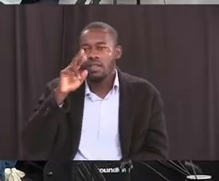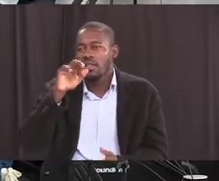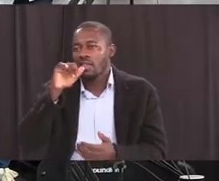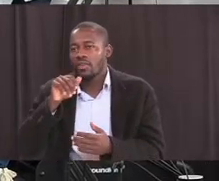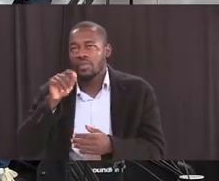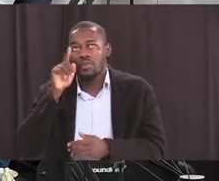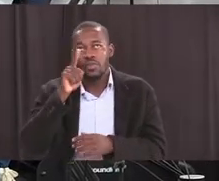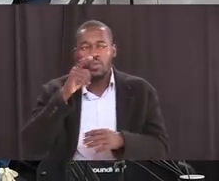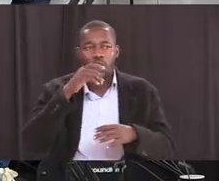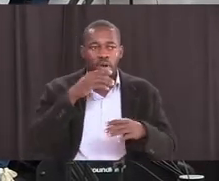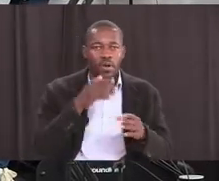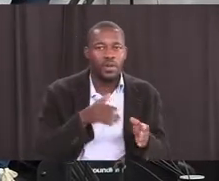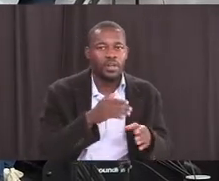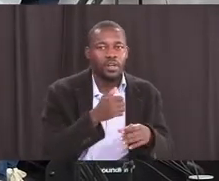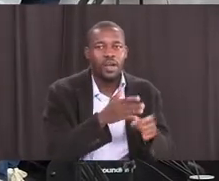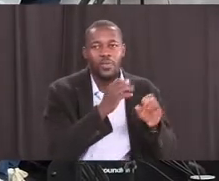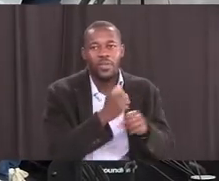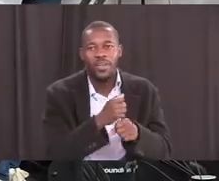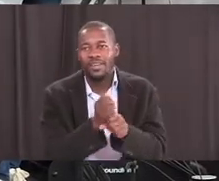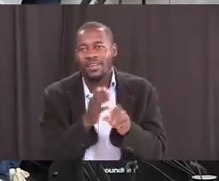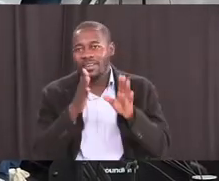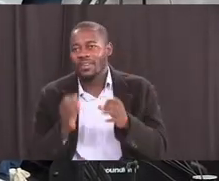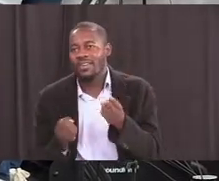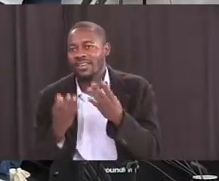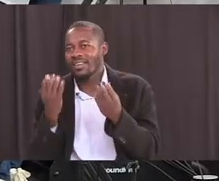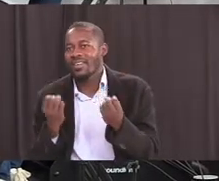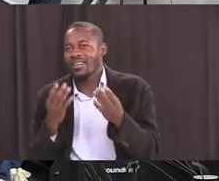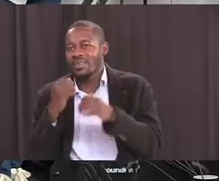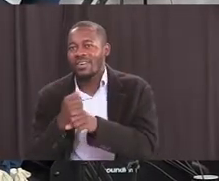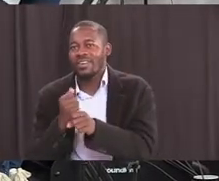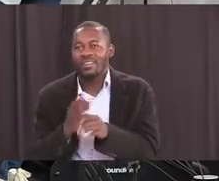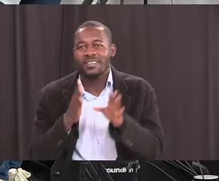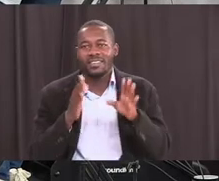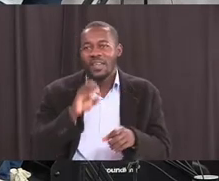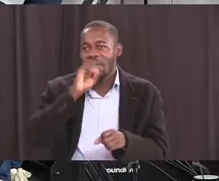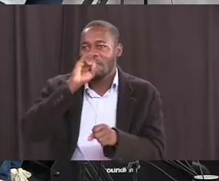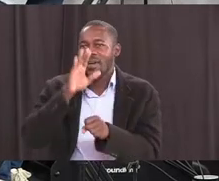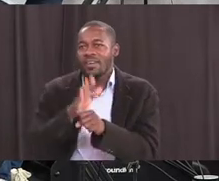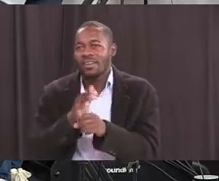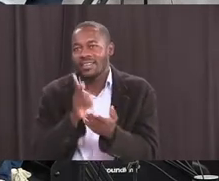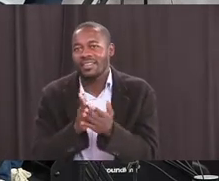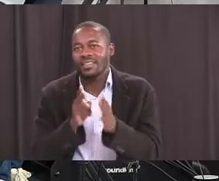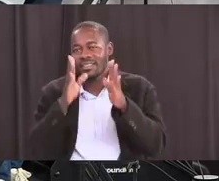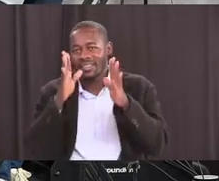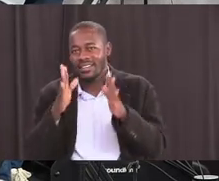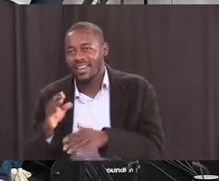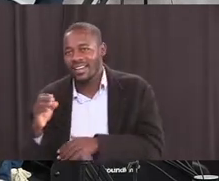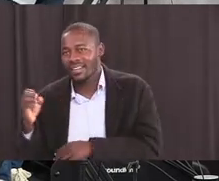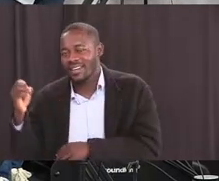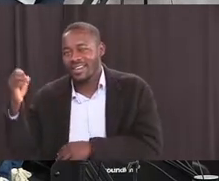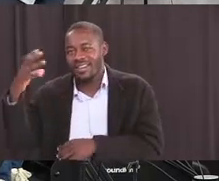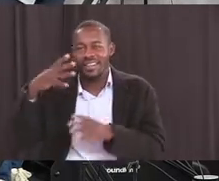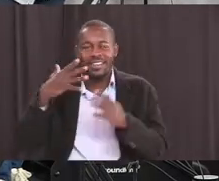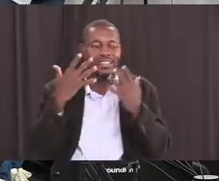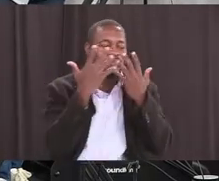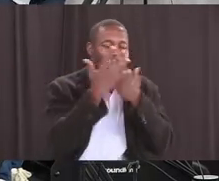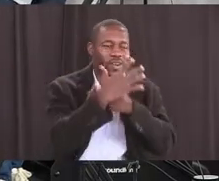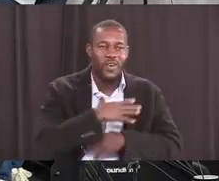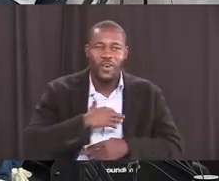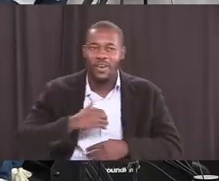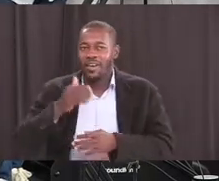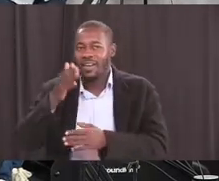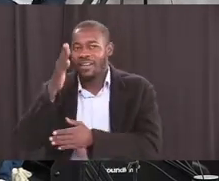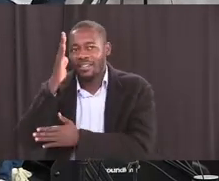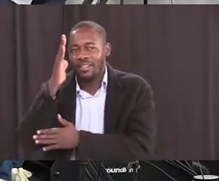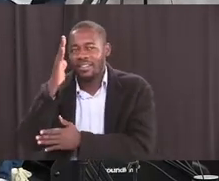are. You are waymaker, miracle worker, promise keeper, light in the darkness, my